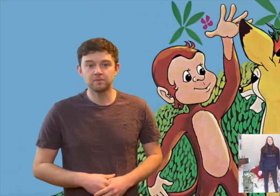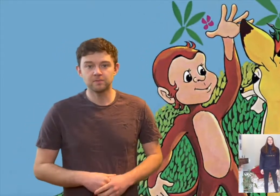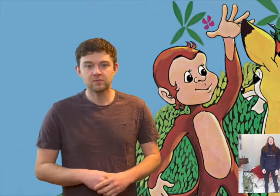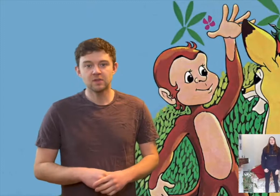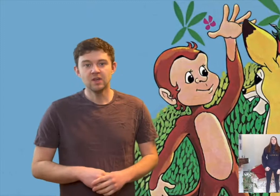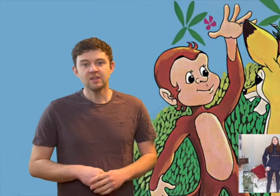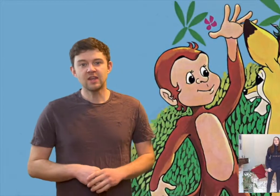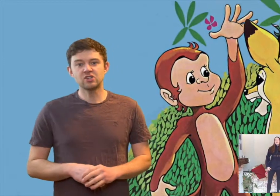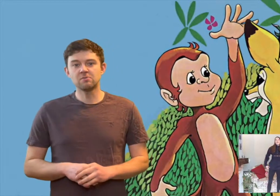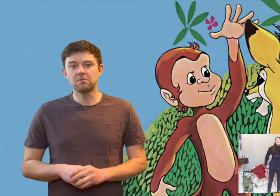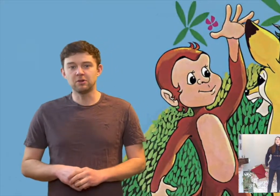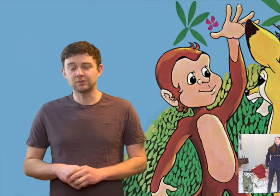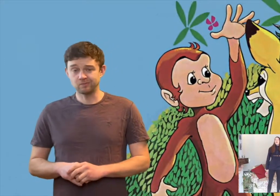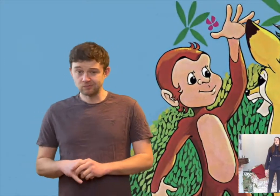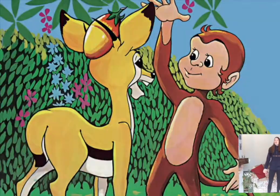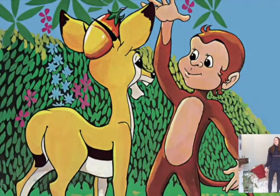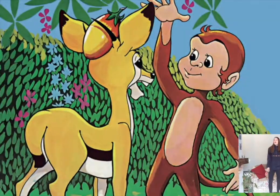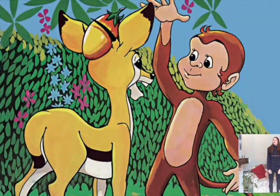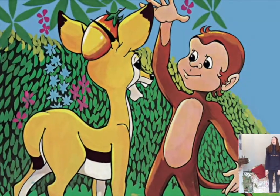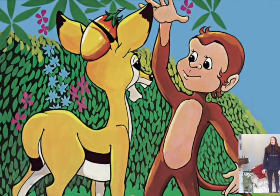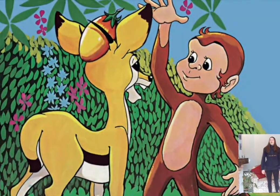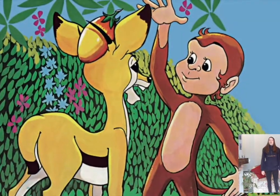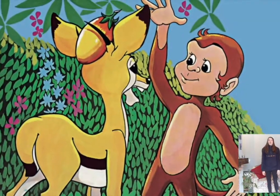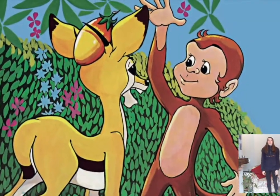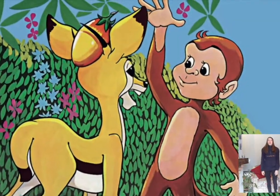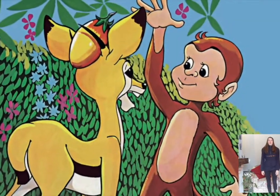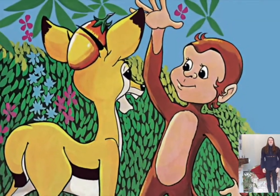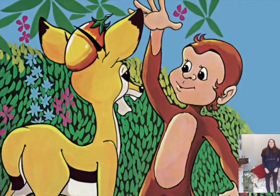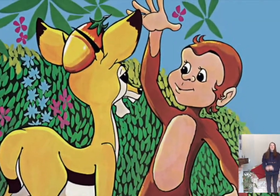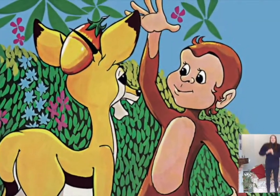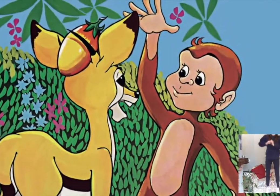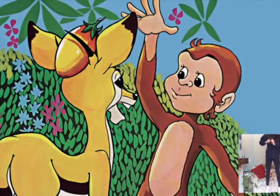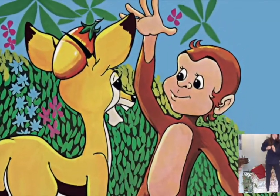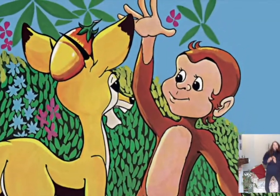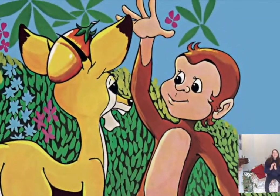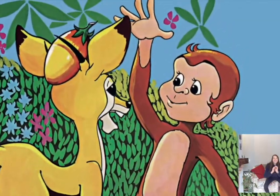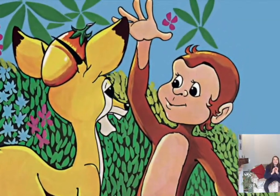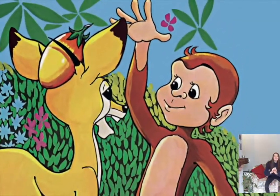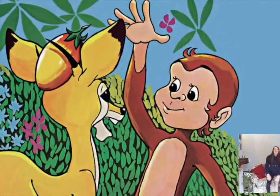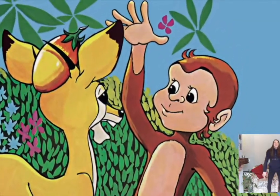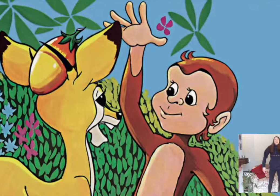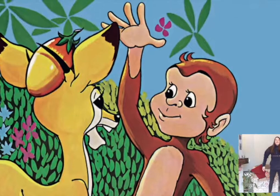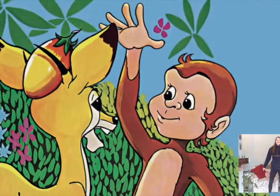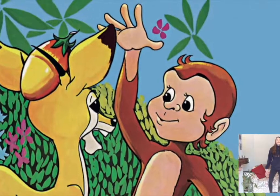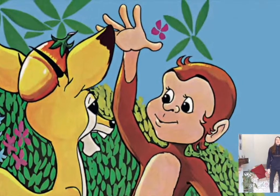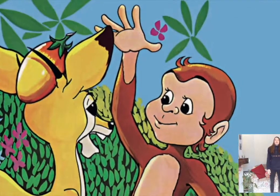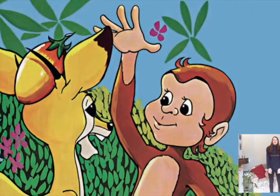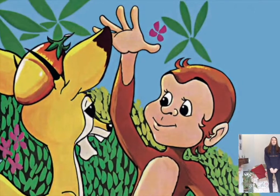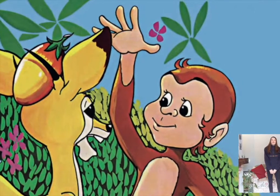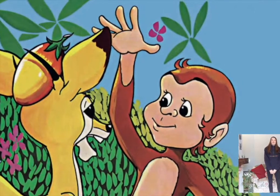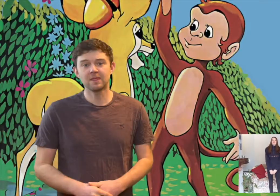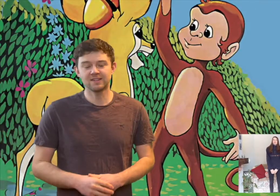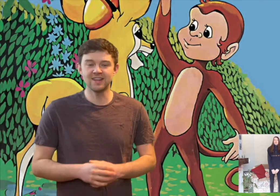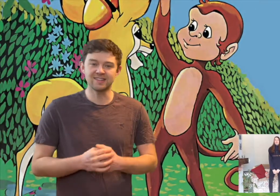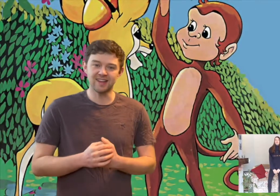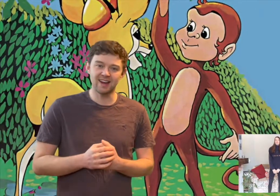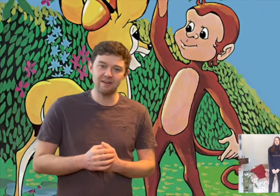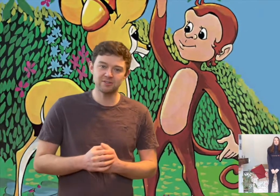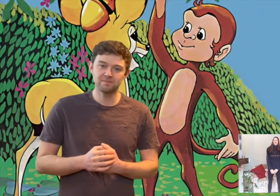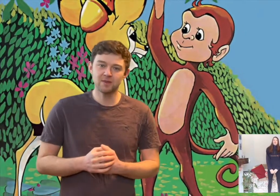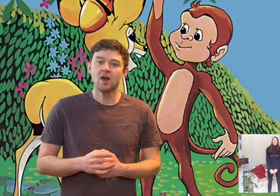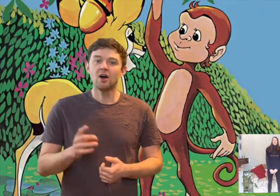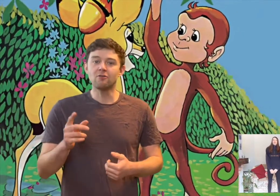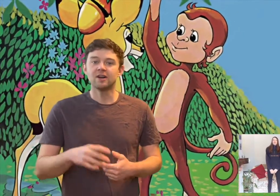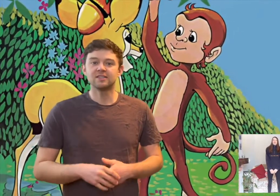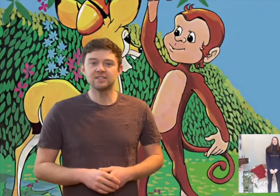full. Then she mumbled, "Birthdays are great. I think I'll have 3 every year in the future." Dick Dick